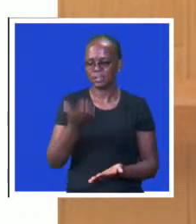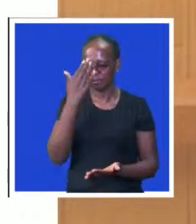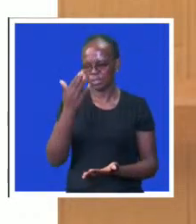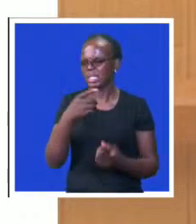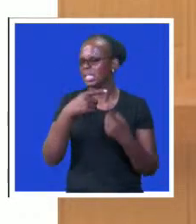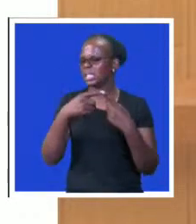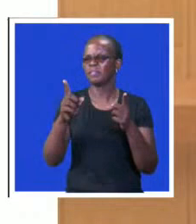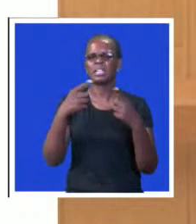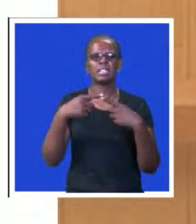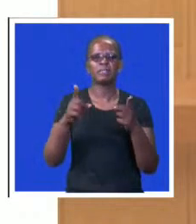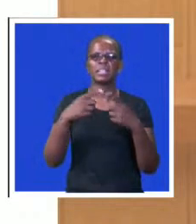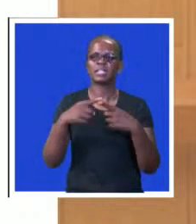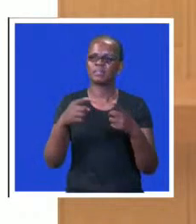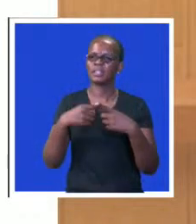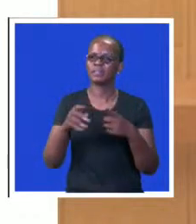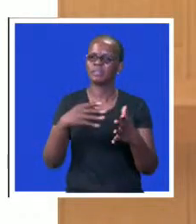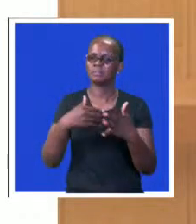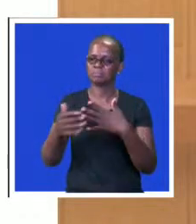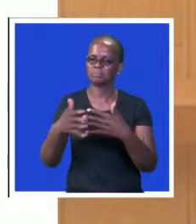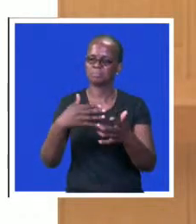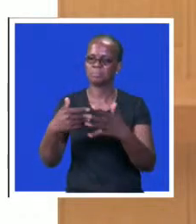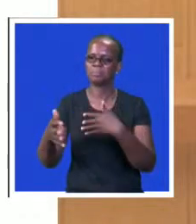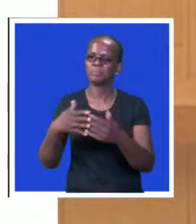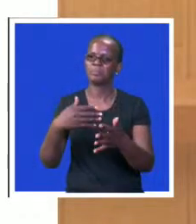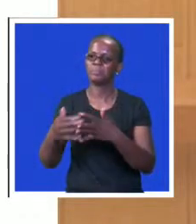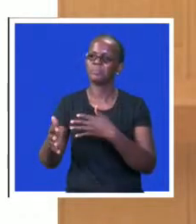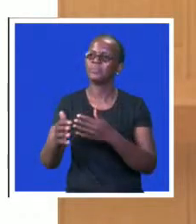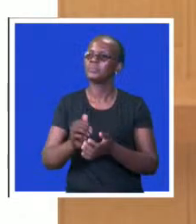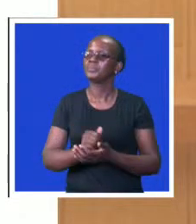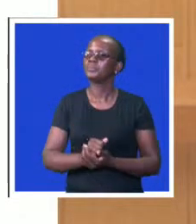things from the.